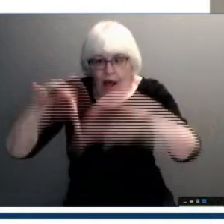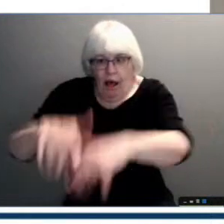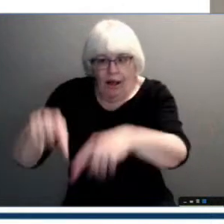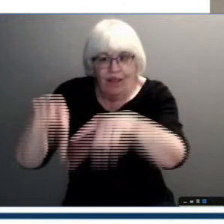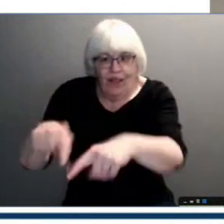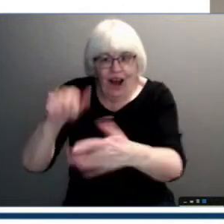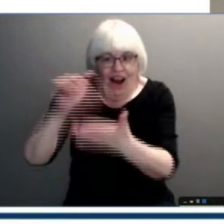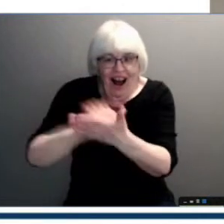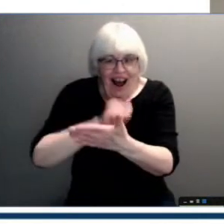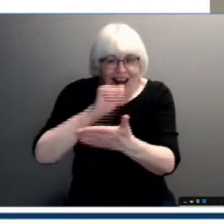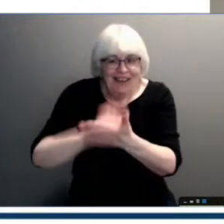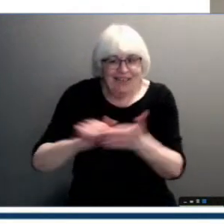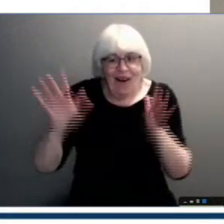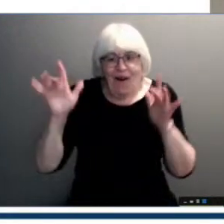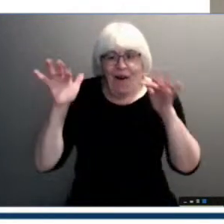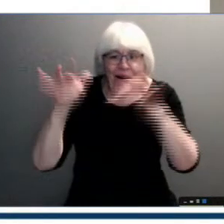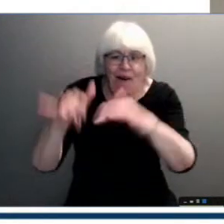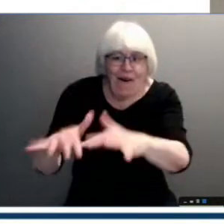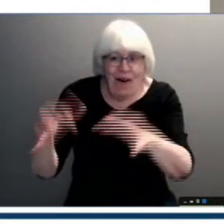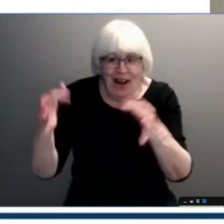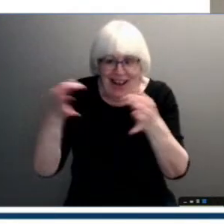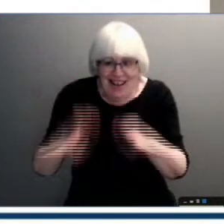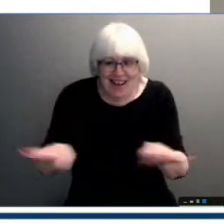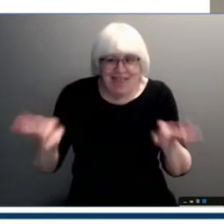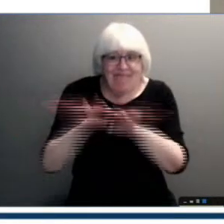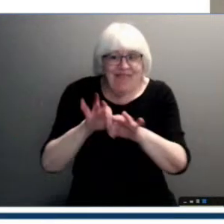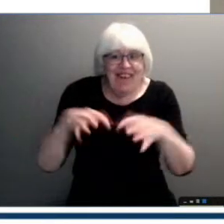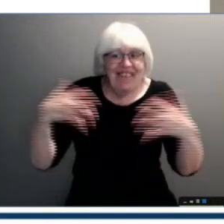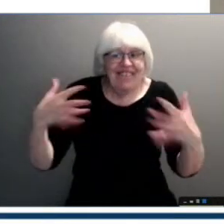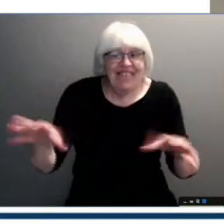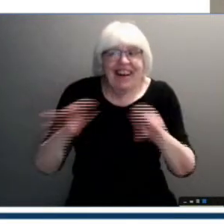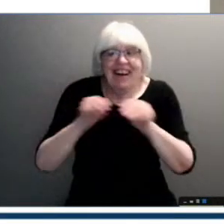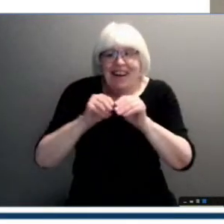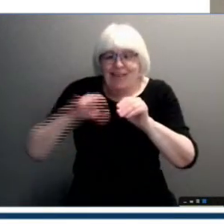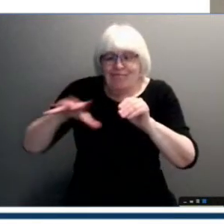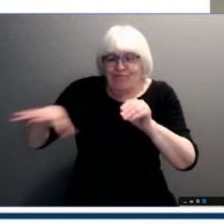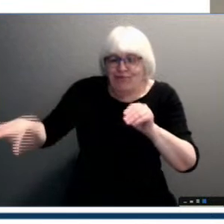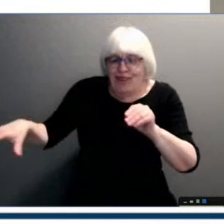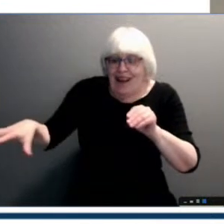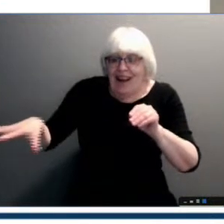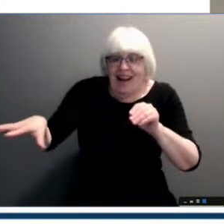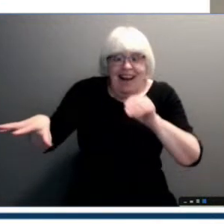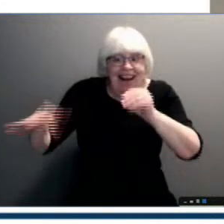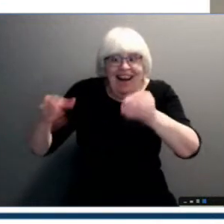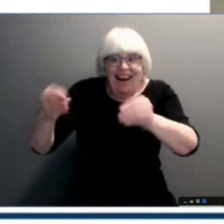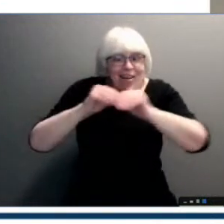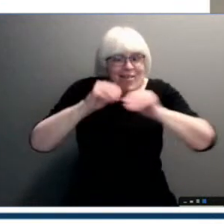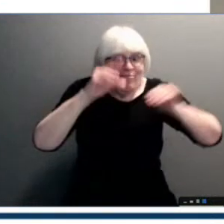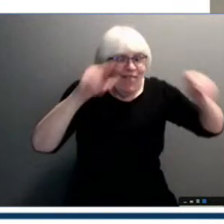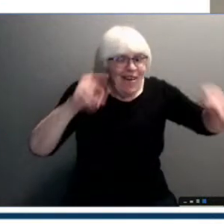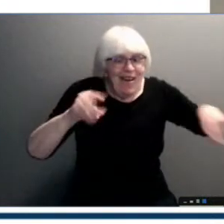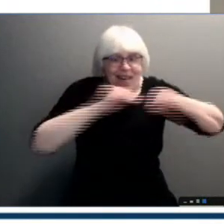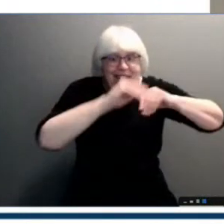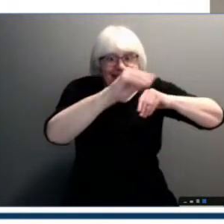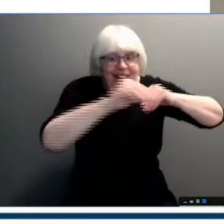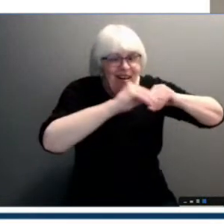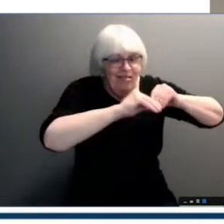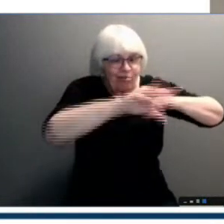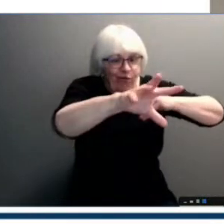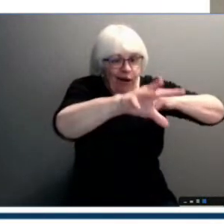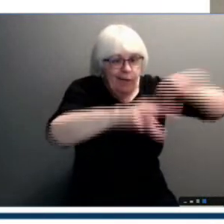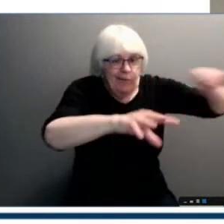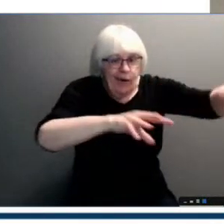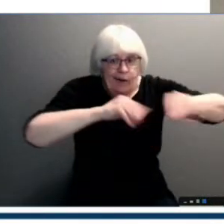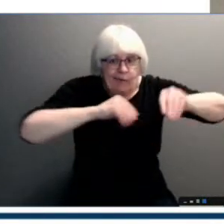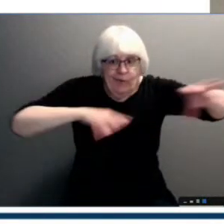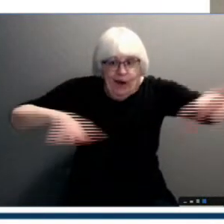and the virus moves with people, and now especially in the Halifax area. And from there, it started because it's so